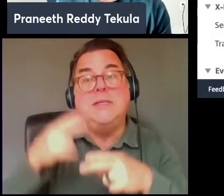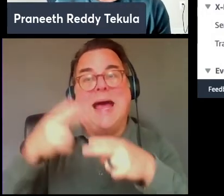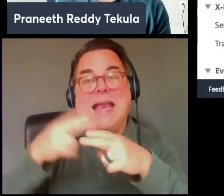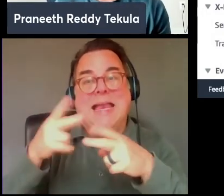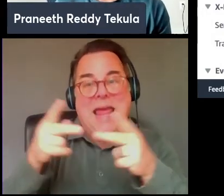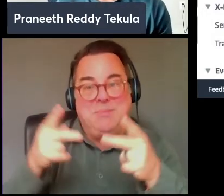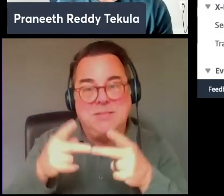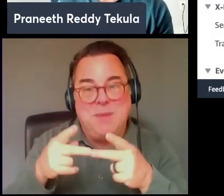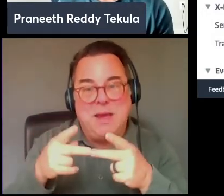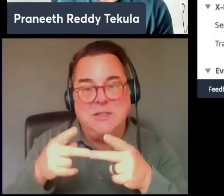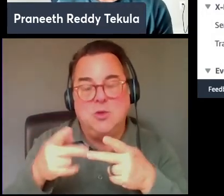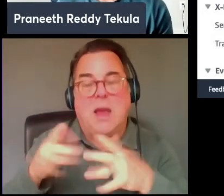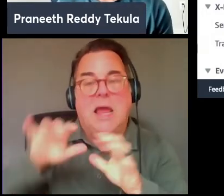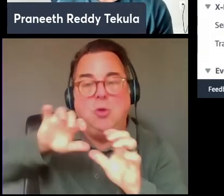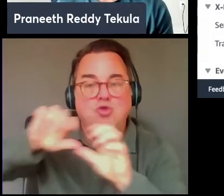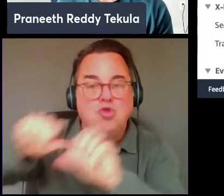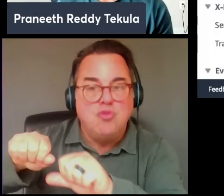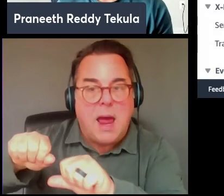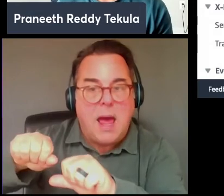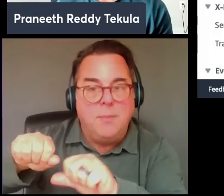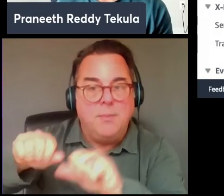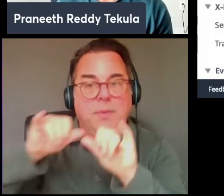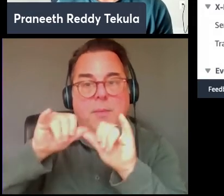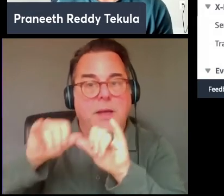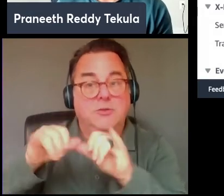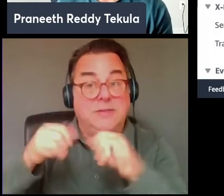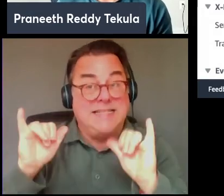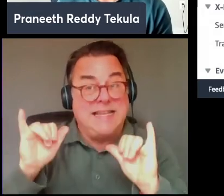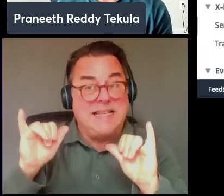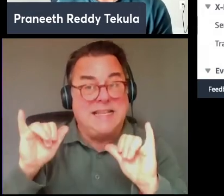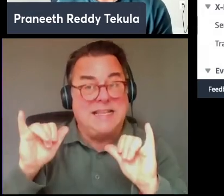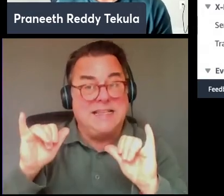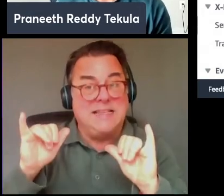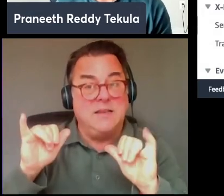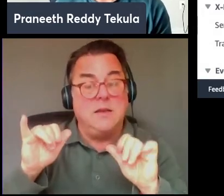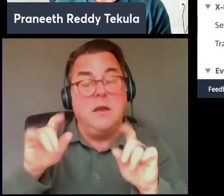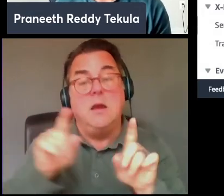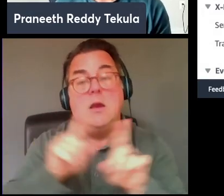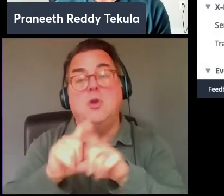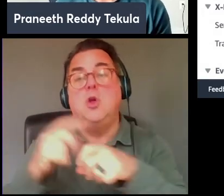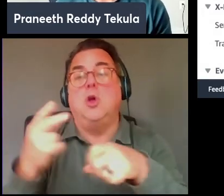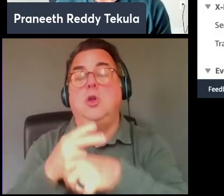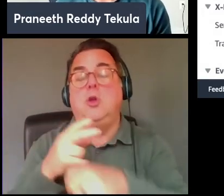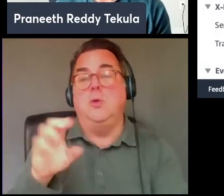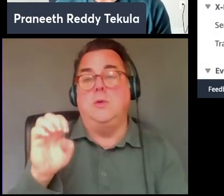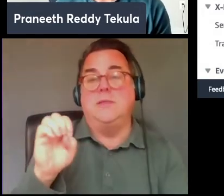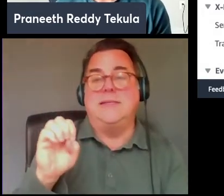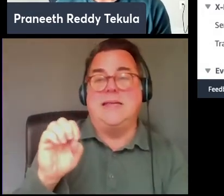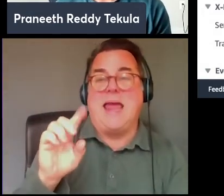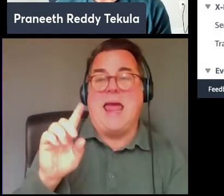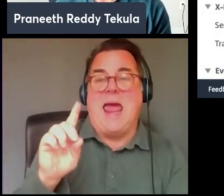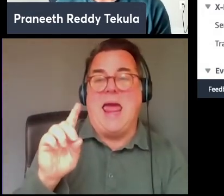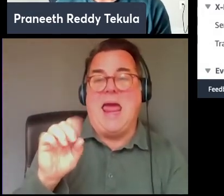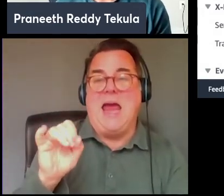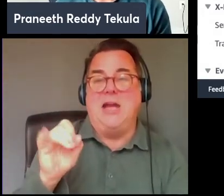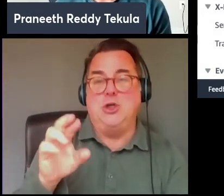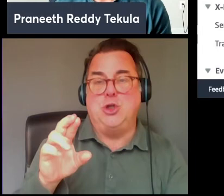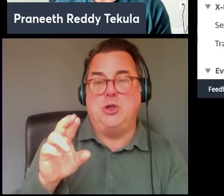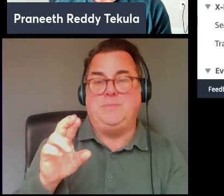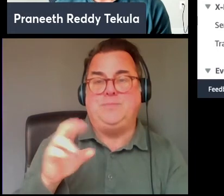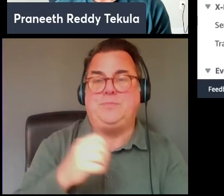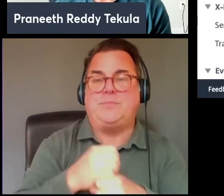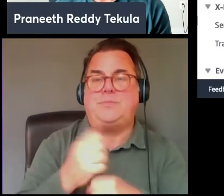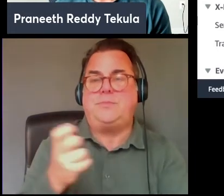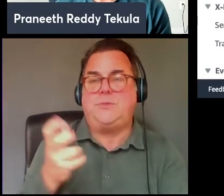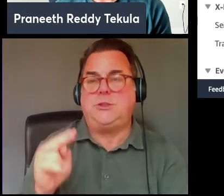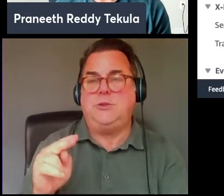you to grab those metrics still, and then you can always use the editor to create your own SQL queries